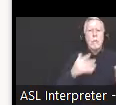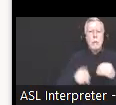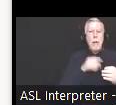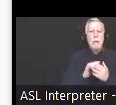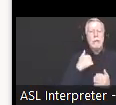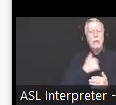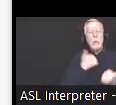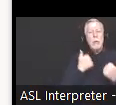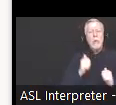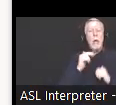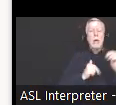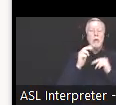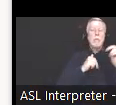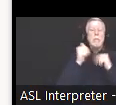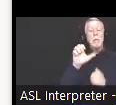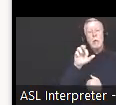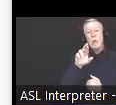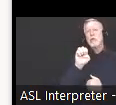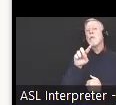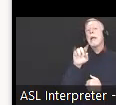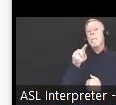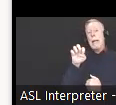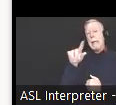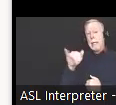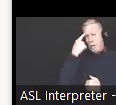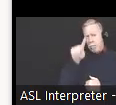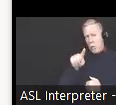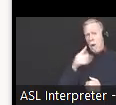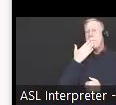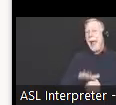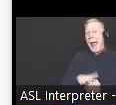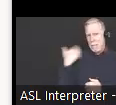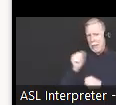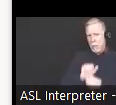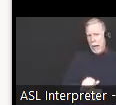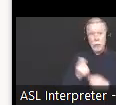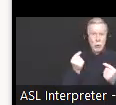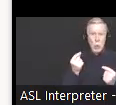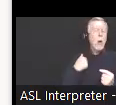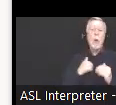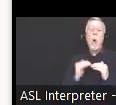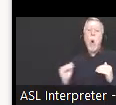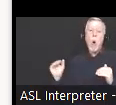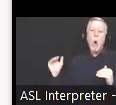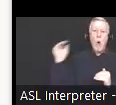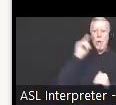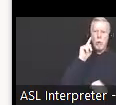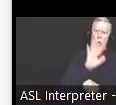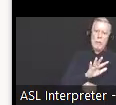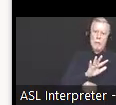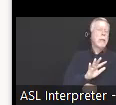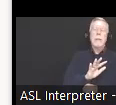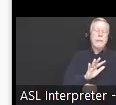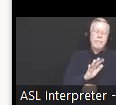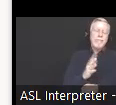build credibility for past bad practice, we overpromise. And it actually operates to our disadvantage,